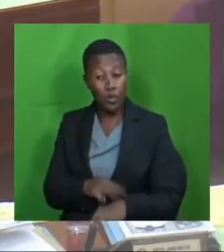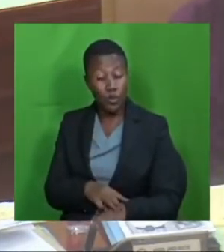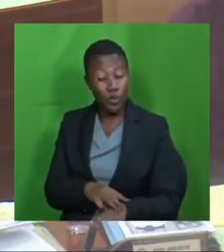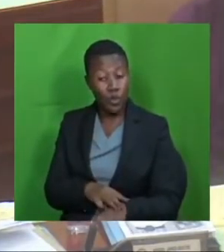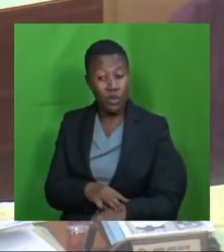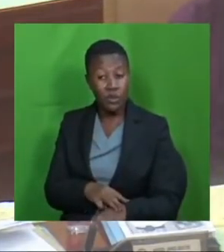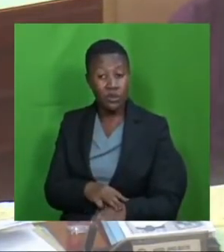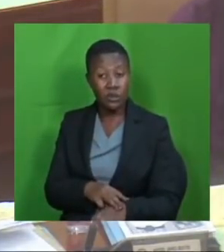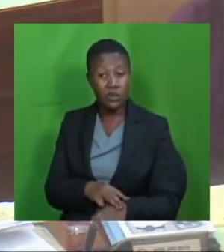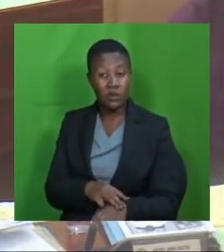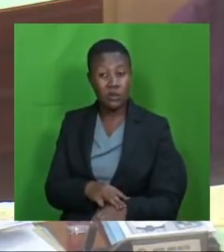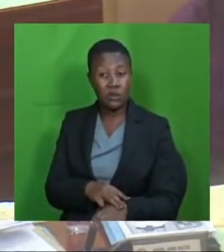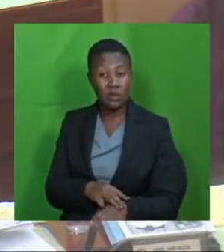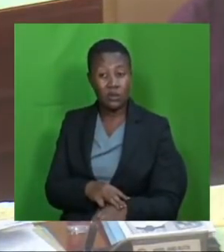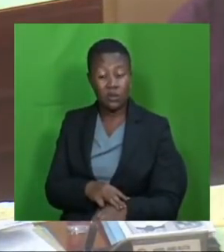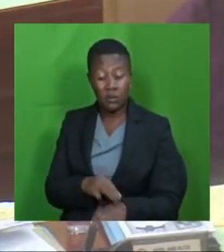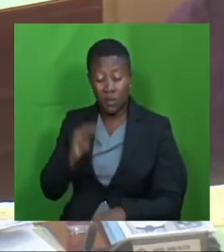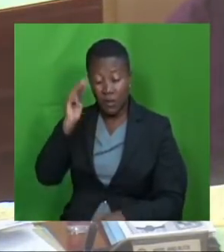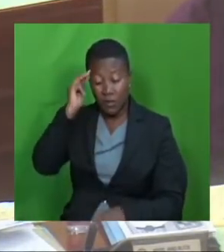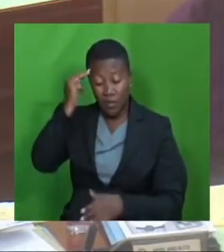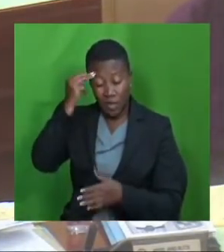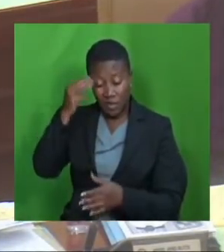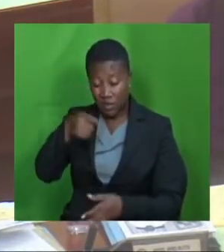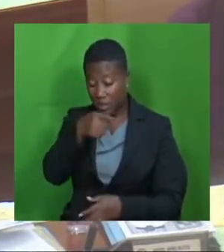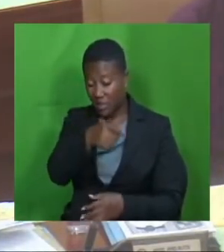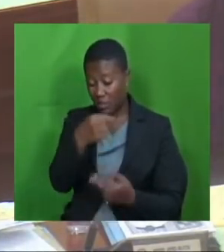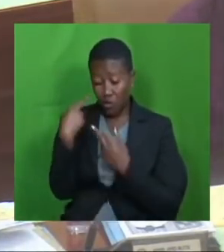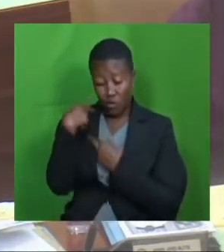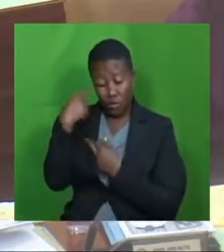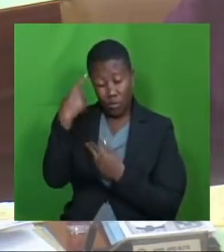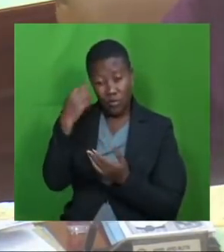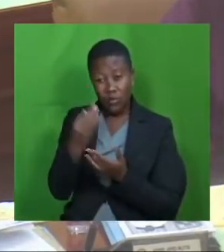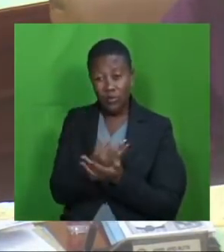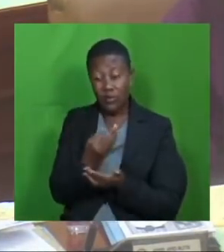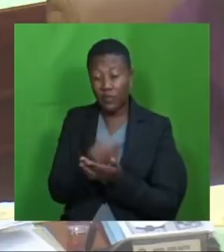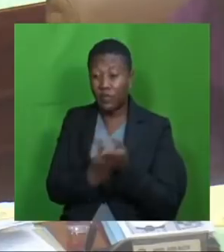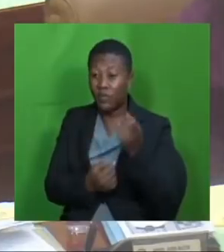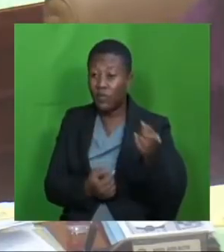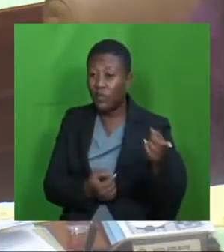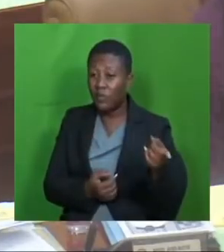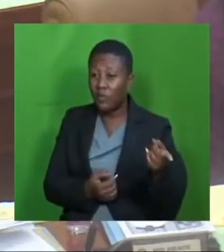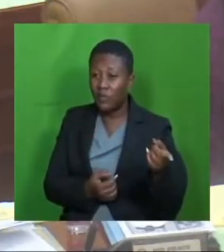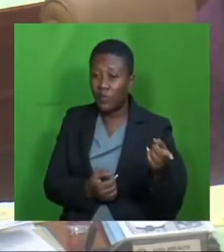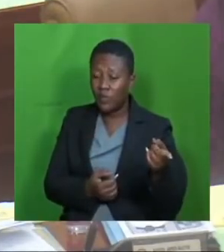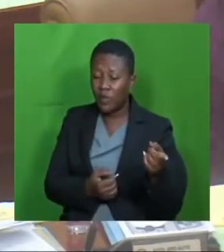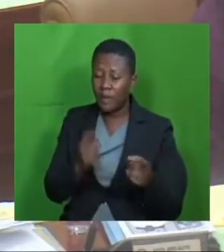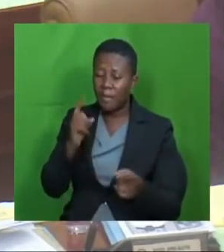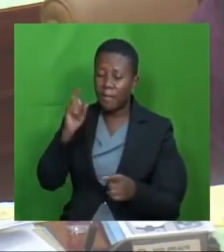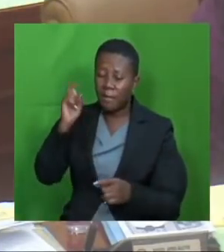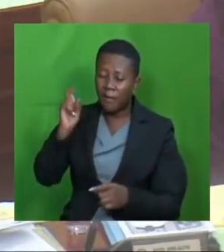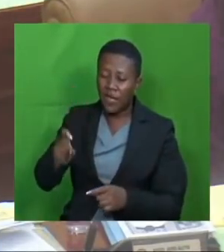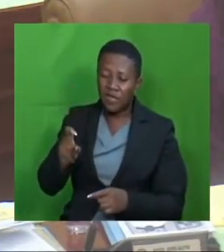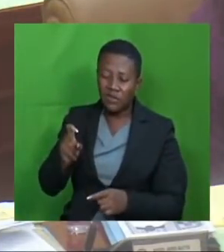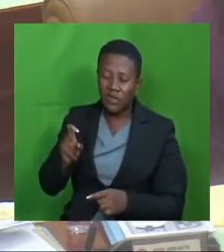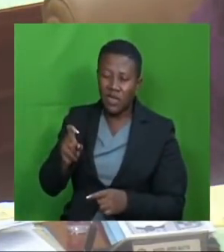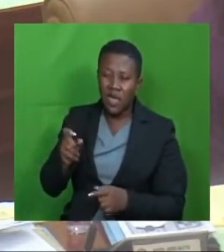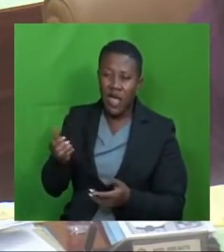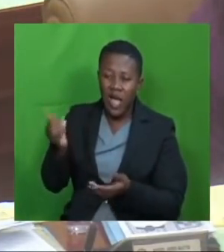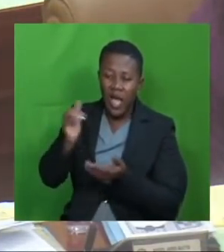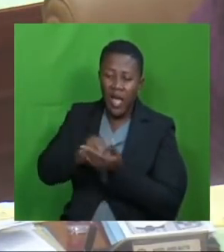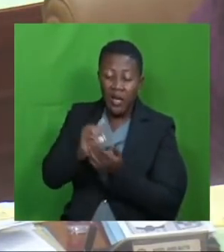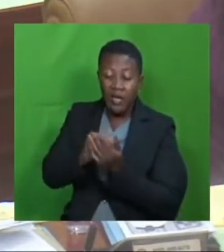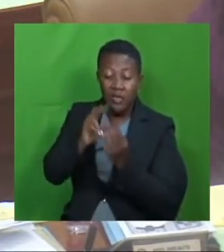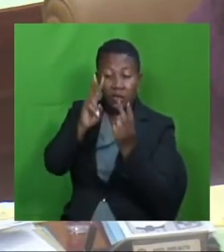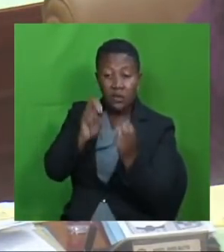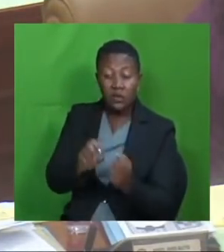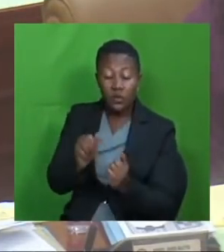Mr. Speaker, is that the Minister for Finance, why I stated that he must further engage the telecos, is that, Mr.